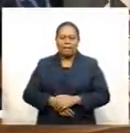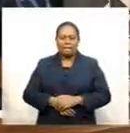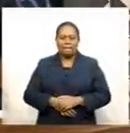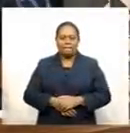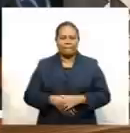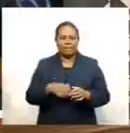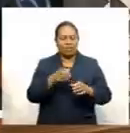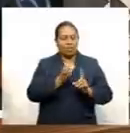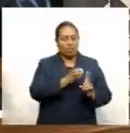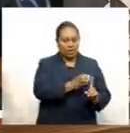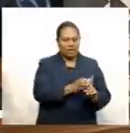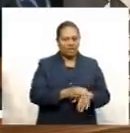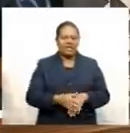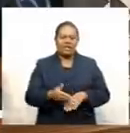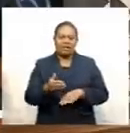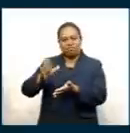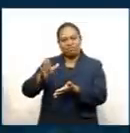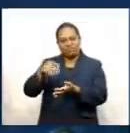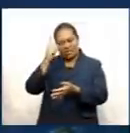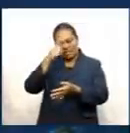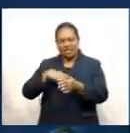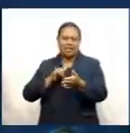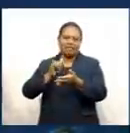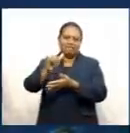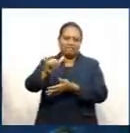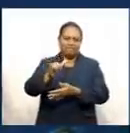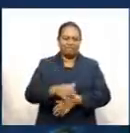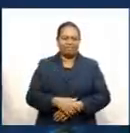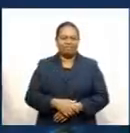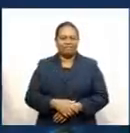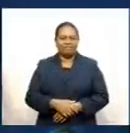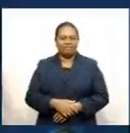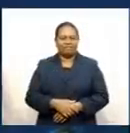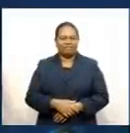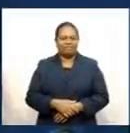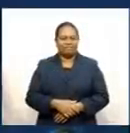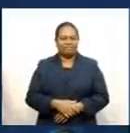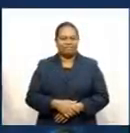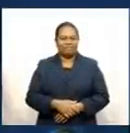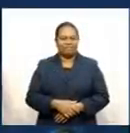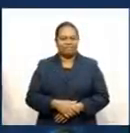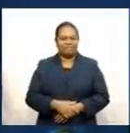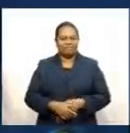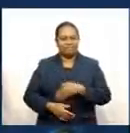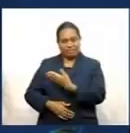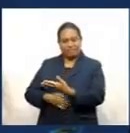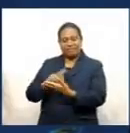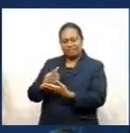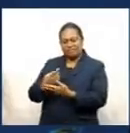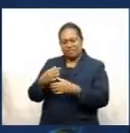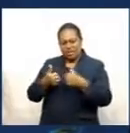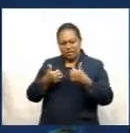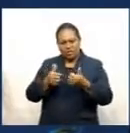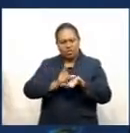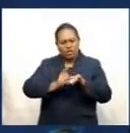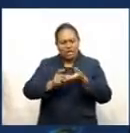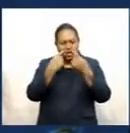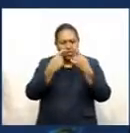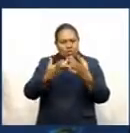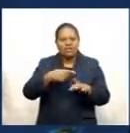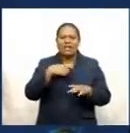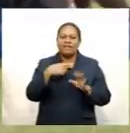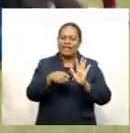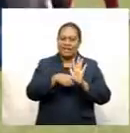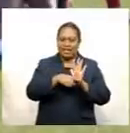begins preparations to play the All Blacks. They are all cleared and have negative test, and the plan